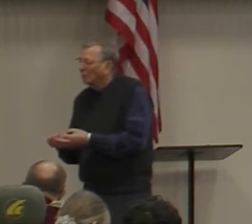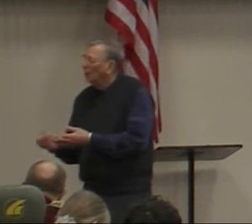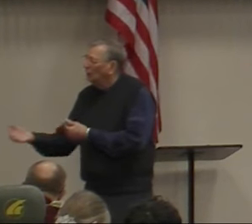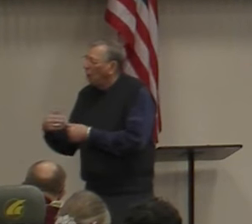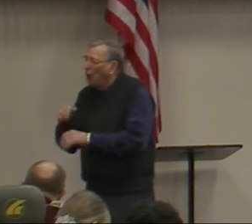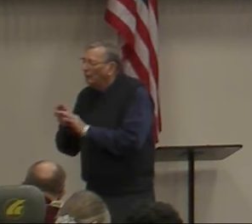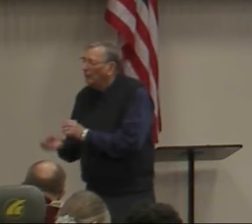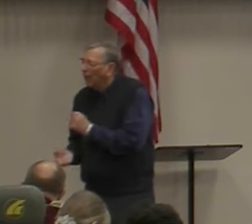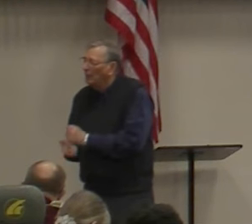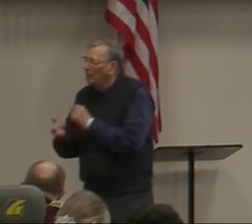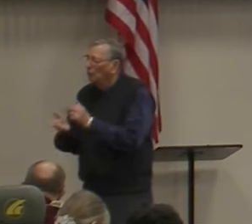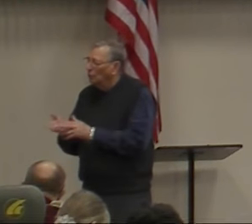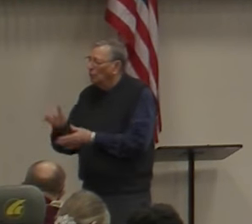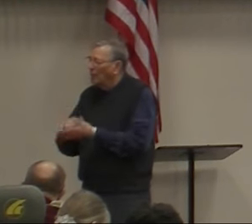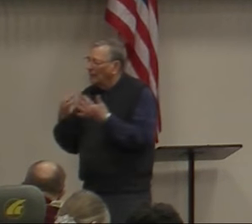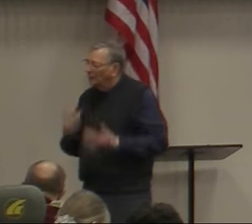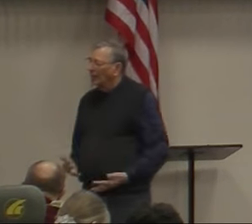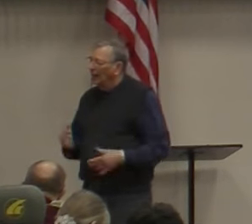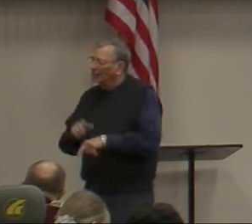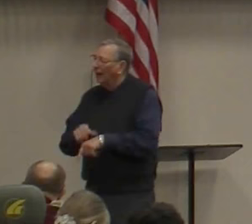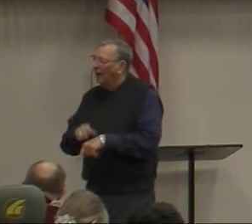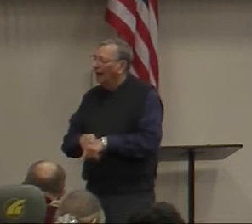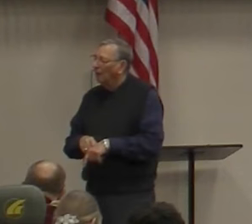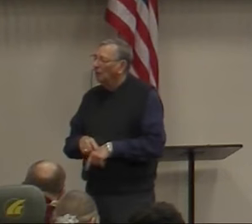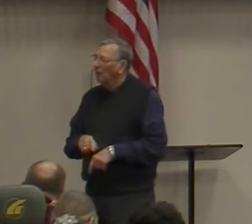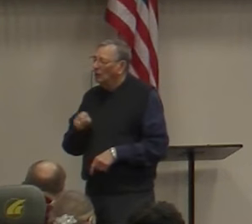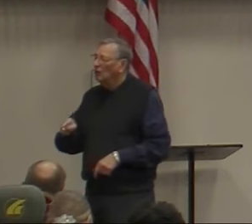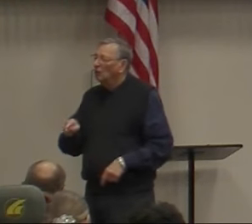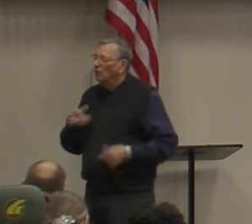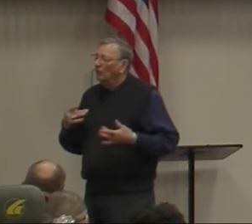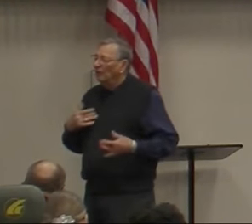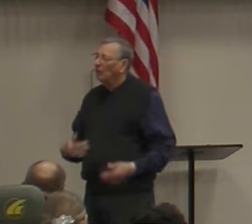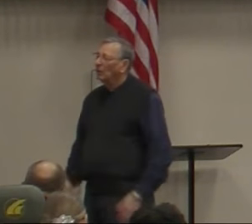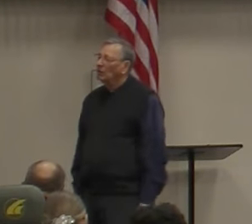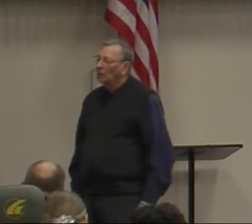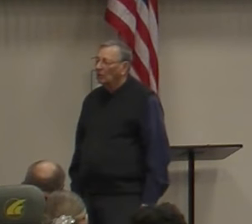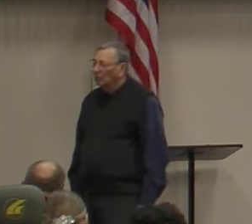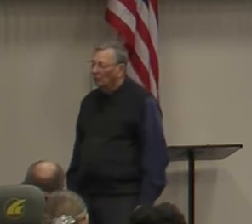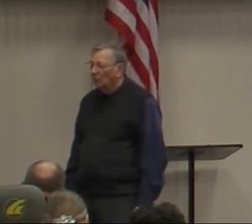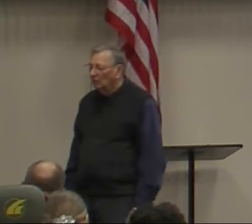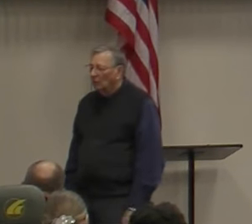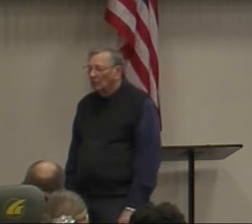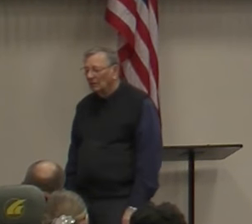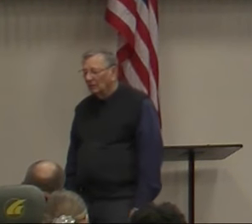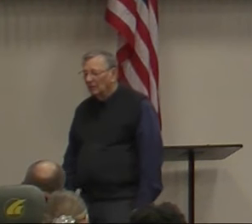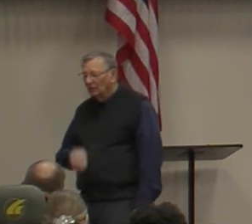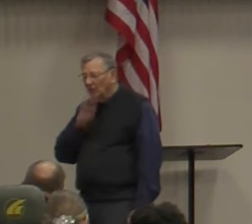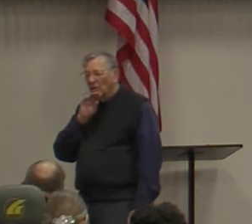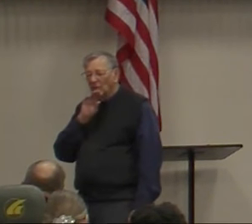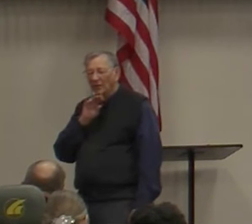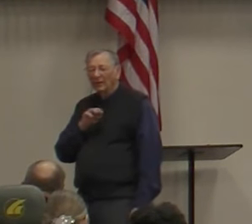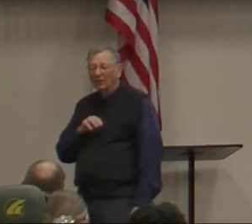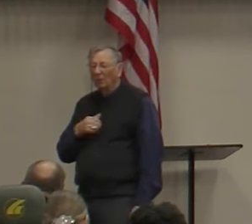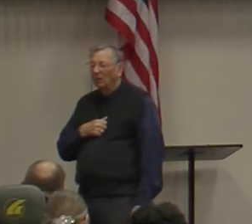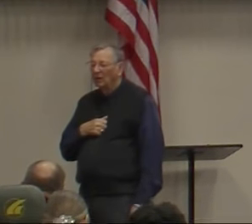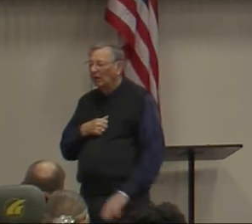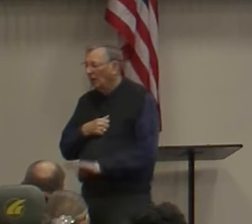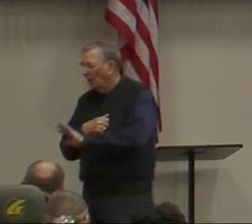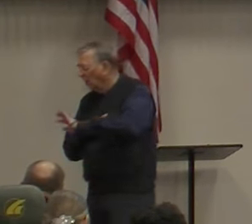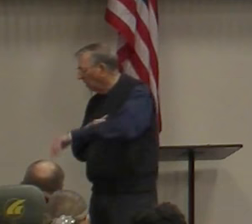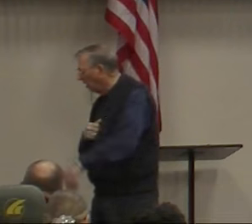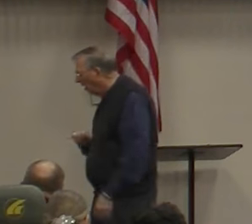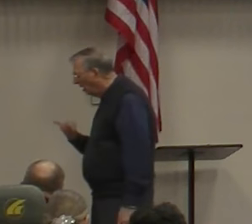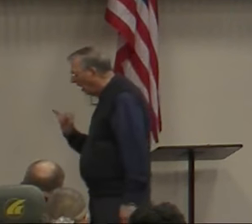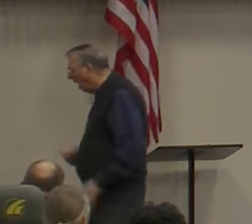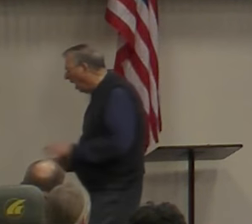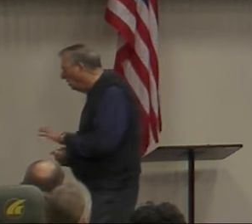you that can help you during that time. But sometimes whenever you're getting depleted, when you feel really low, when you're getting frustrated, we tend to isolate ourselves and